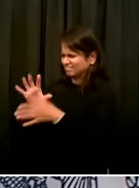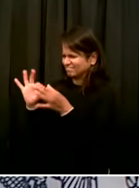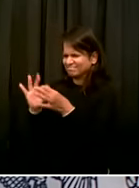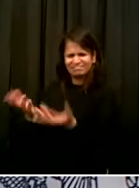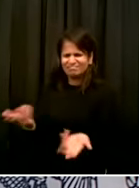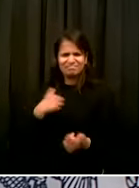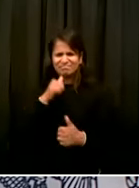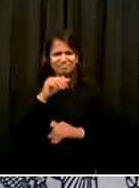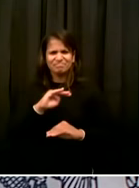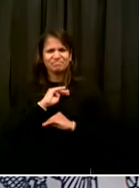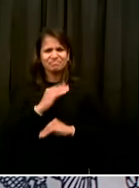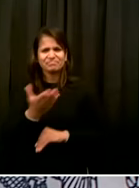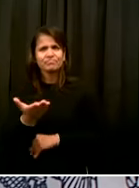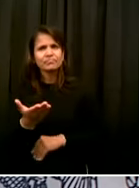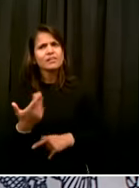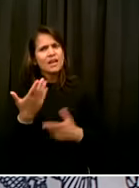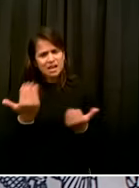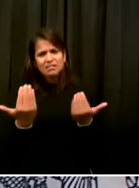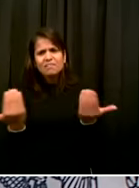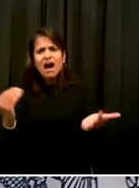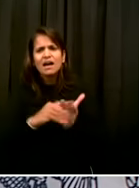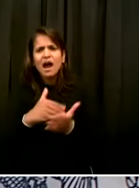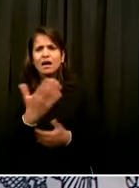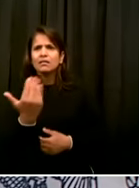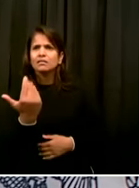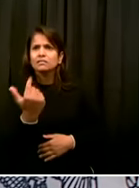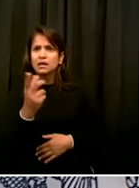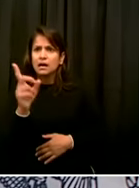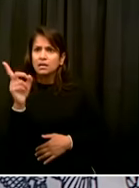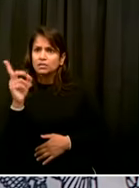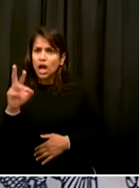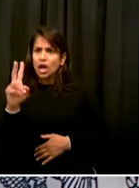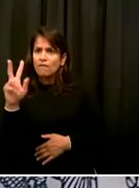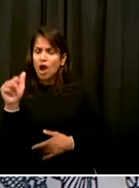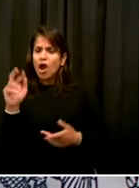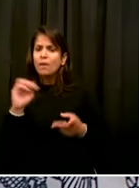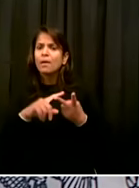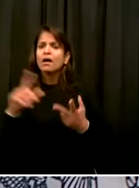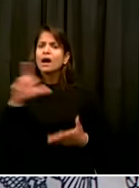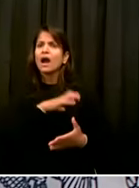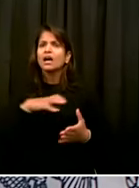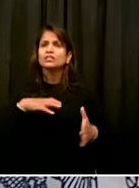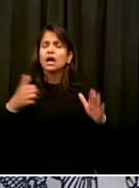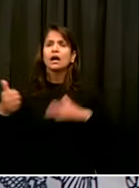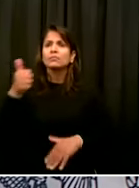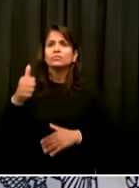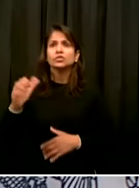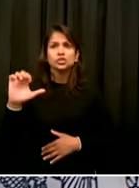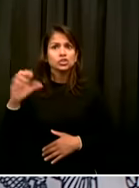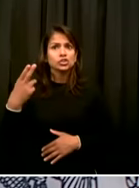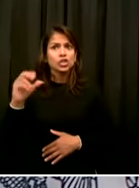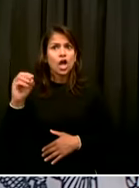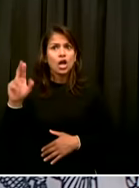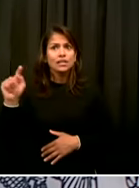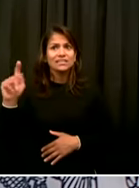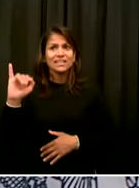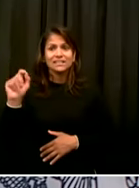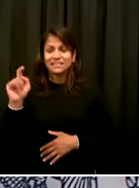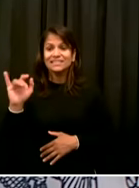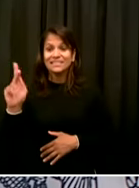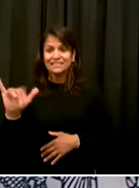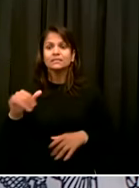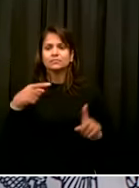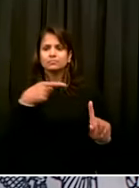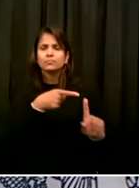will the public have access to the data? So I just got to jump in before Dr. Choksi. I have a really good memory, Jillian. I do not believe